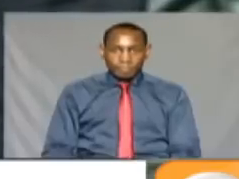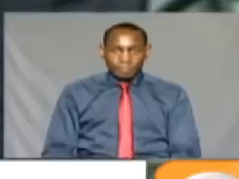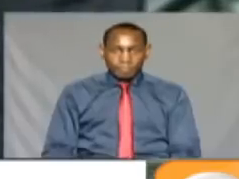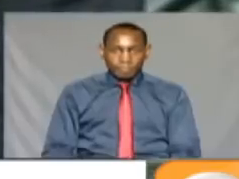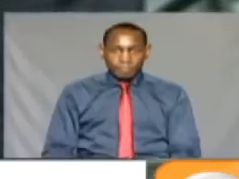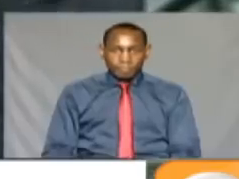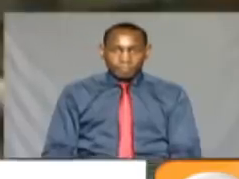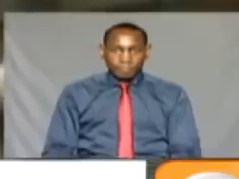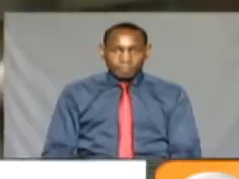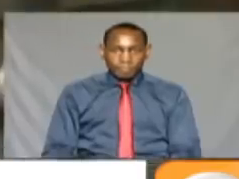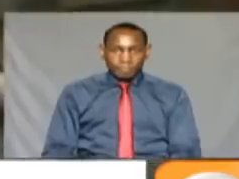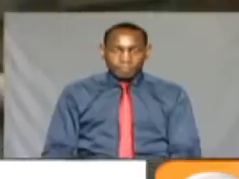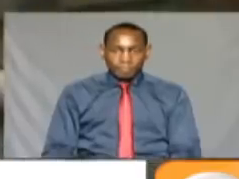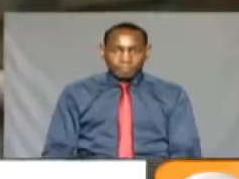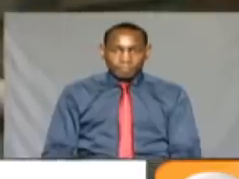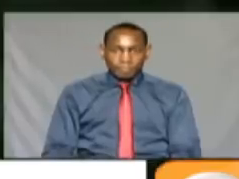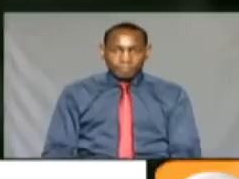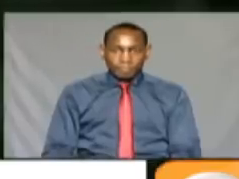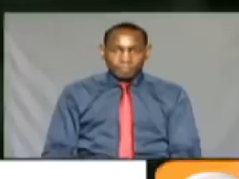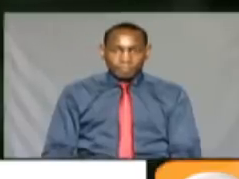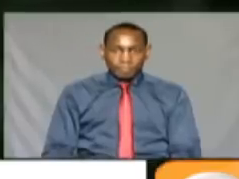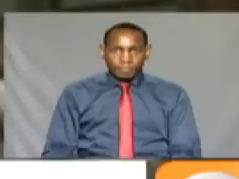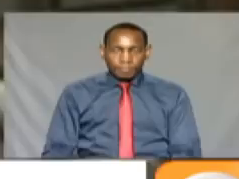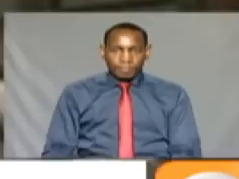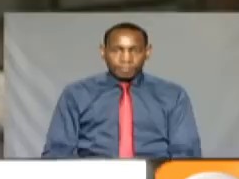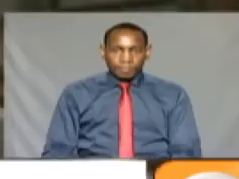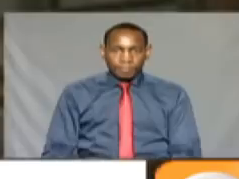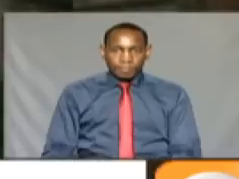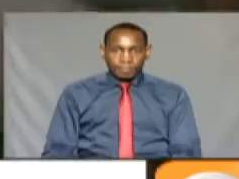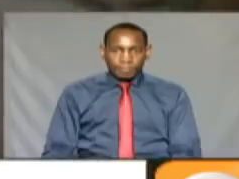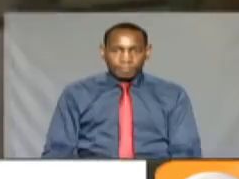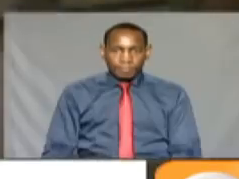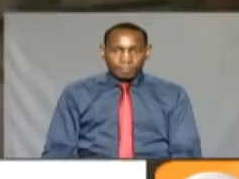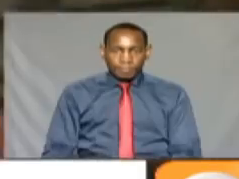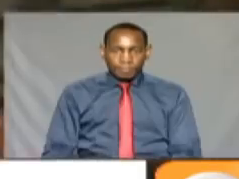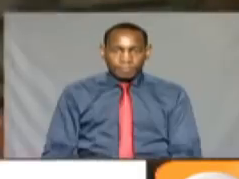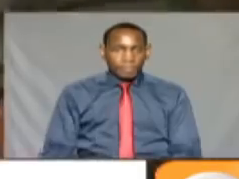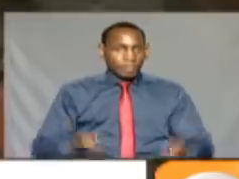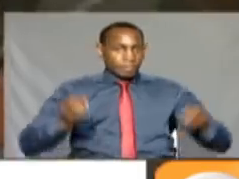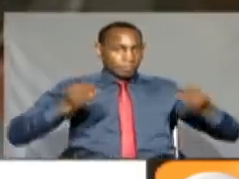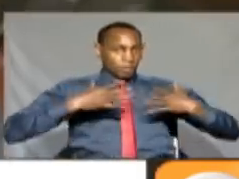No, I got a man. I didn't. Guys, I'm